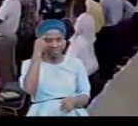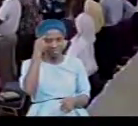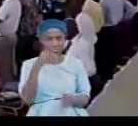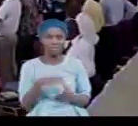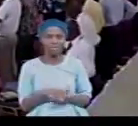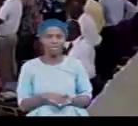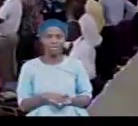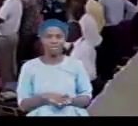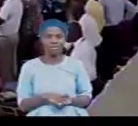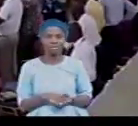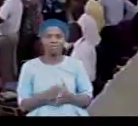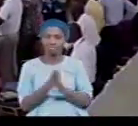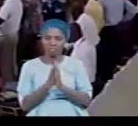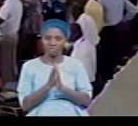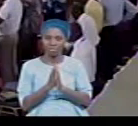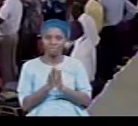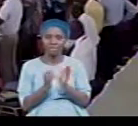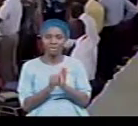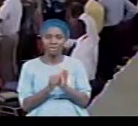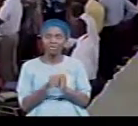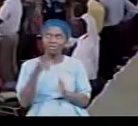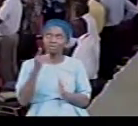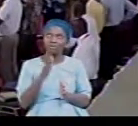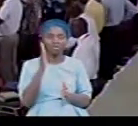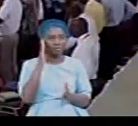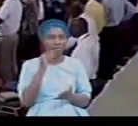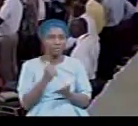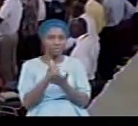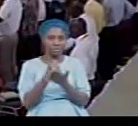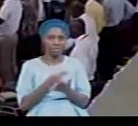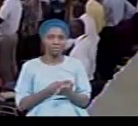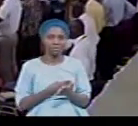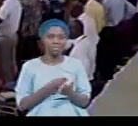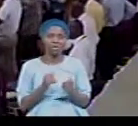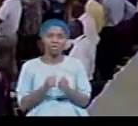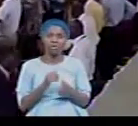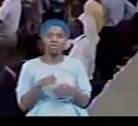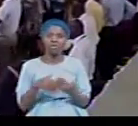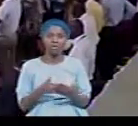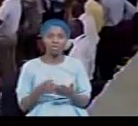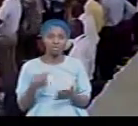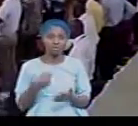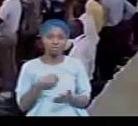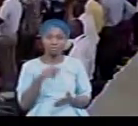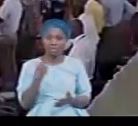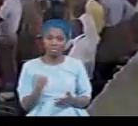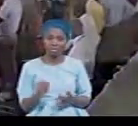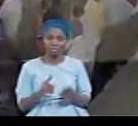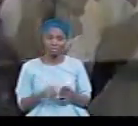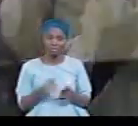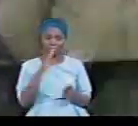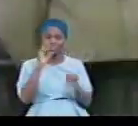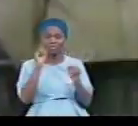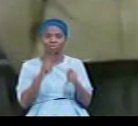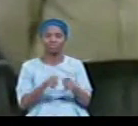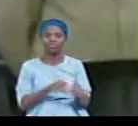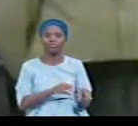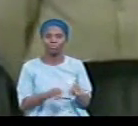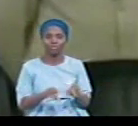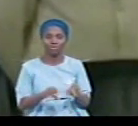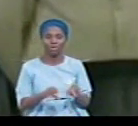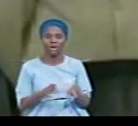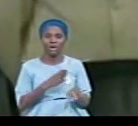Let's pray that God will help us with all we need to fulfill our